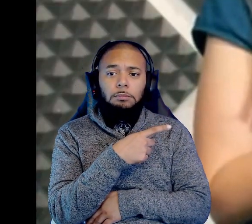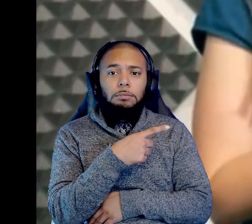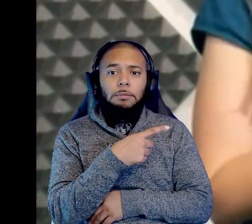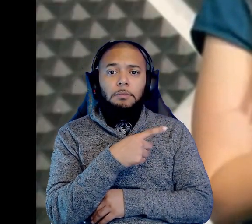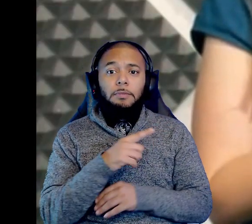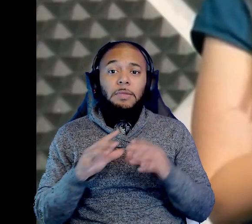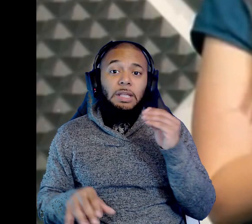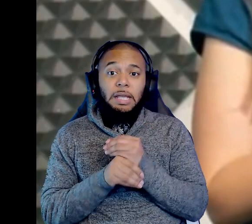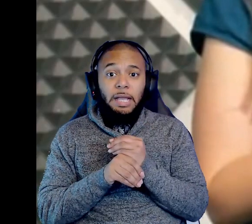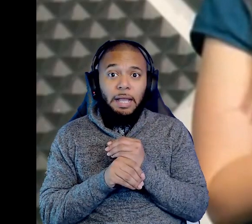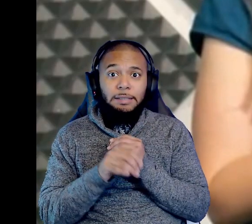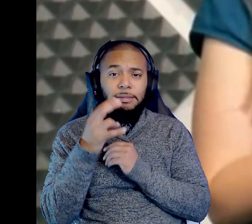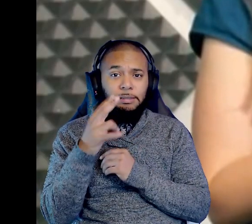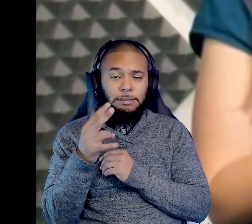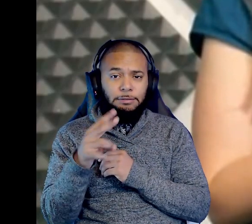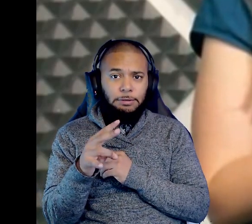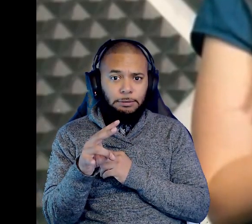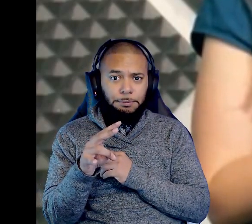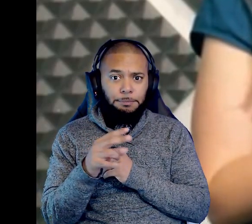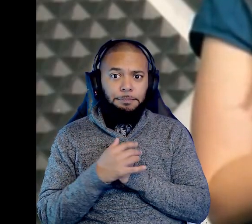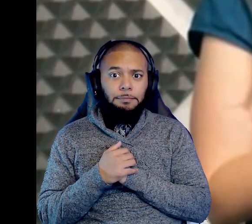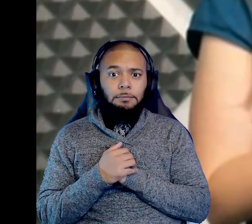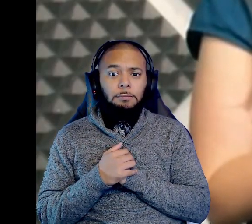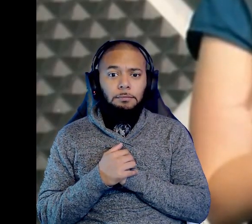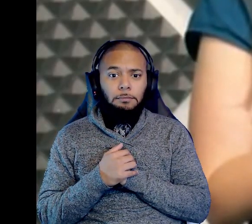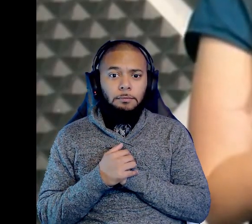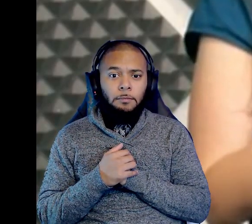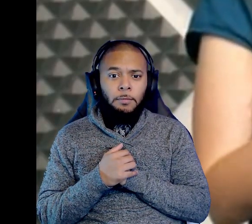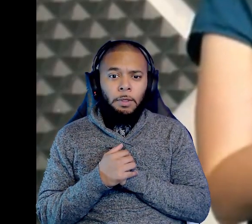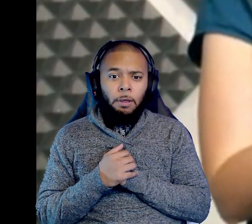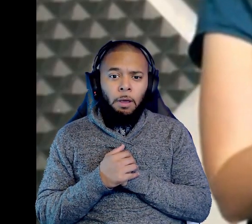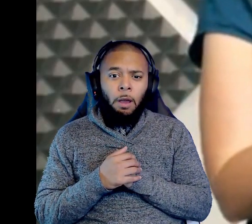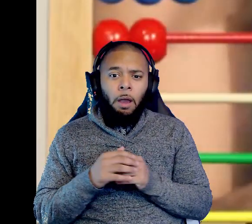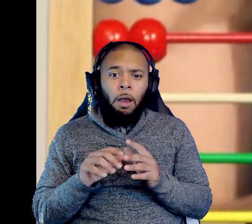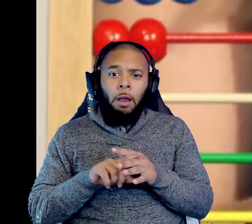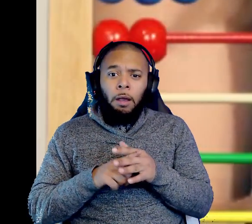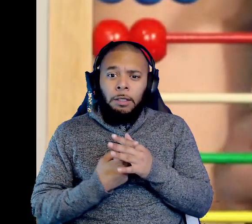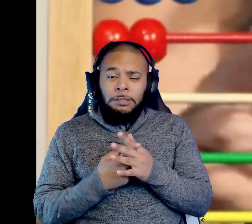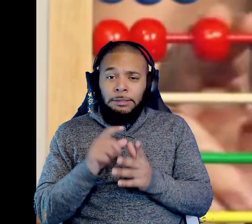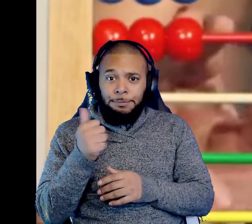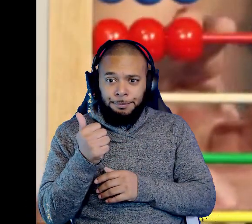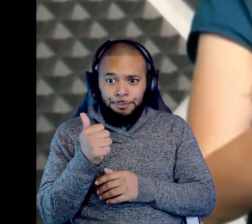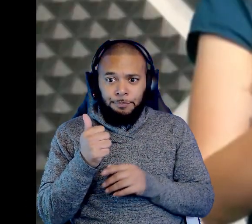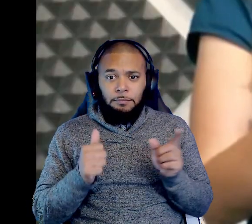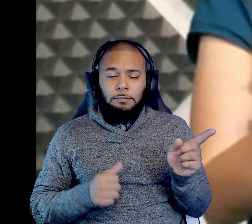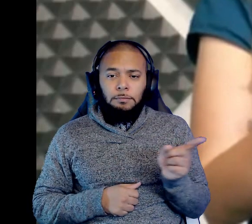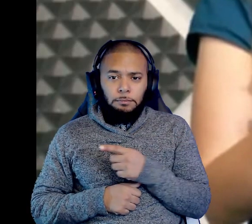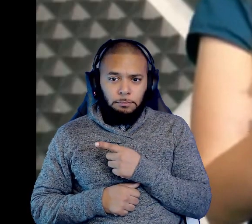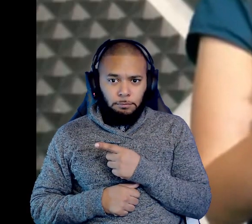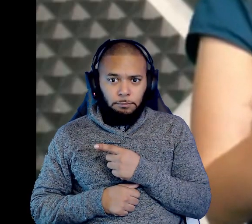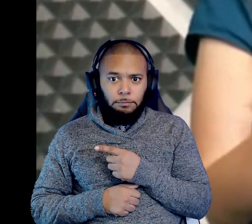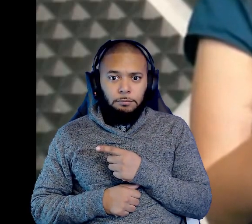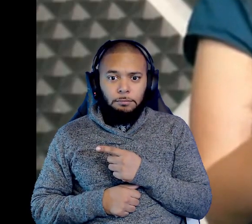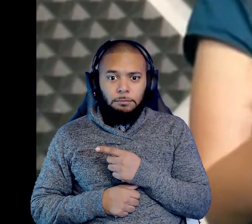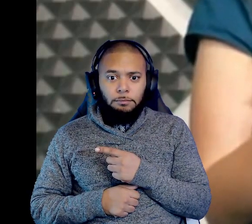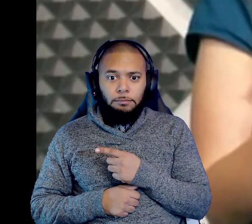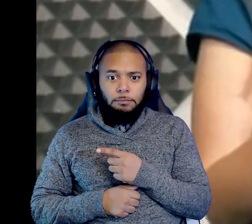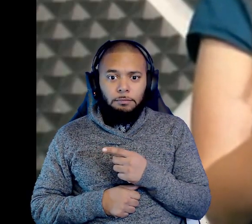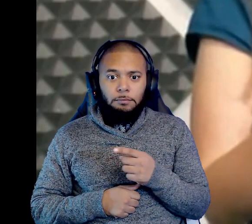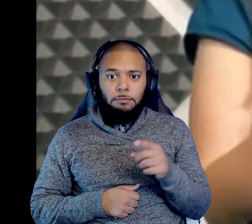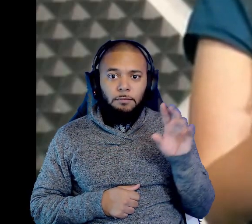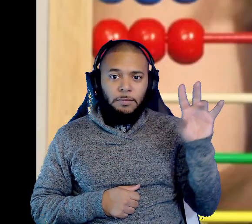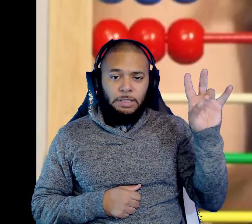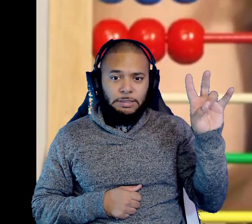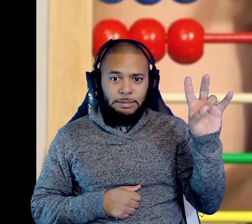to add the number 17. Well, first I'm going to start with my tens. I add another 10, and then I'm going to